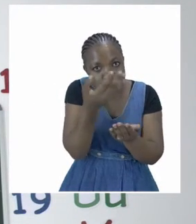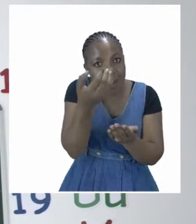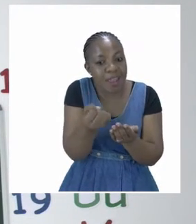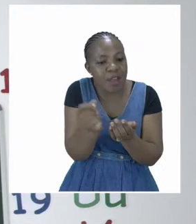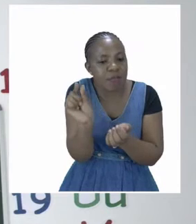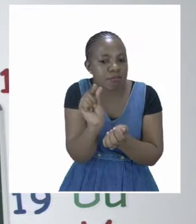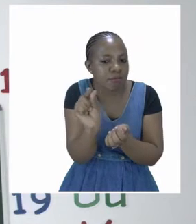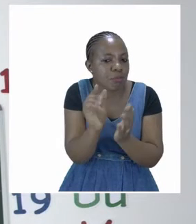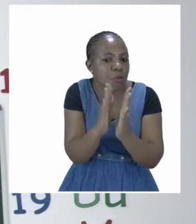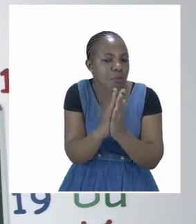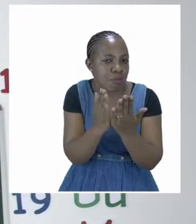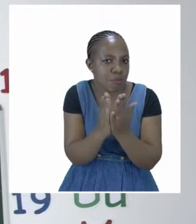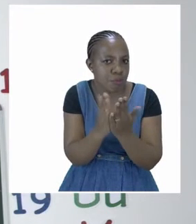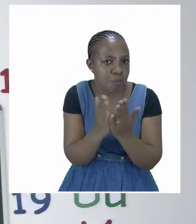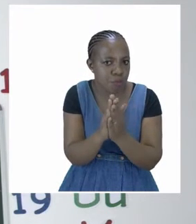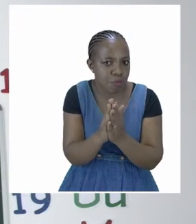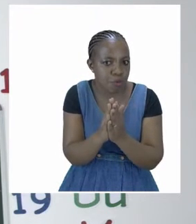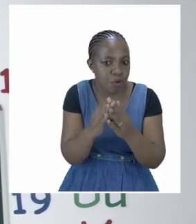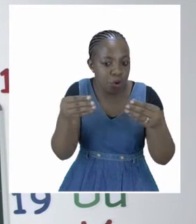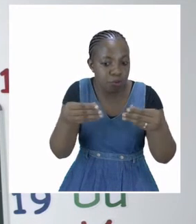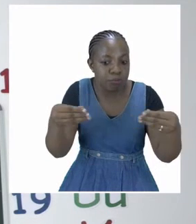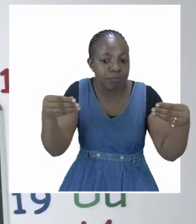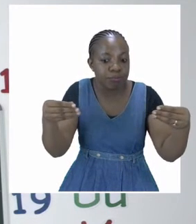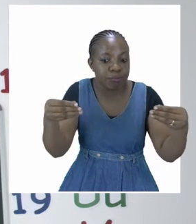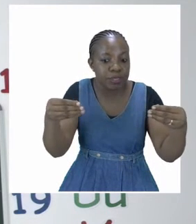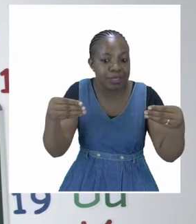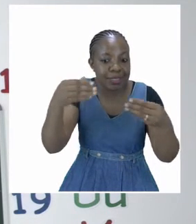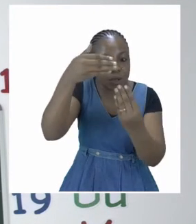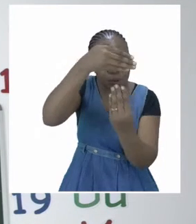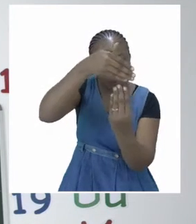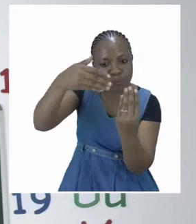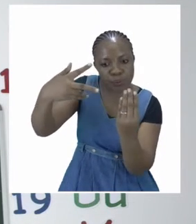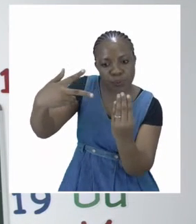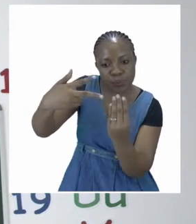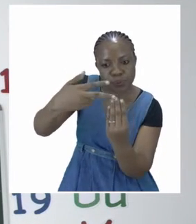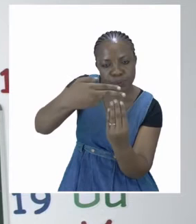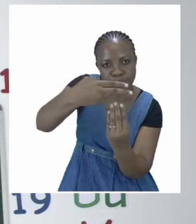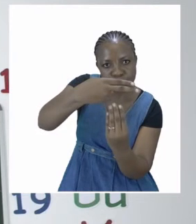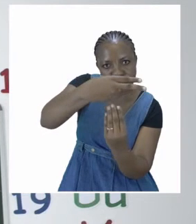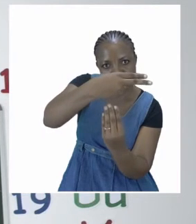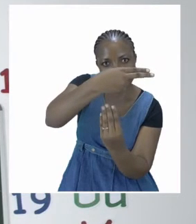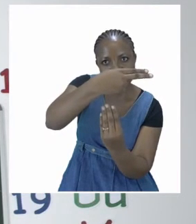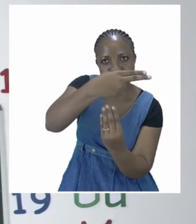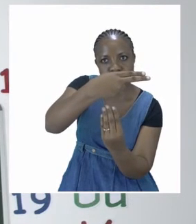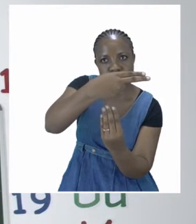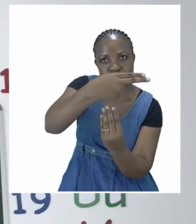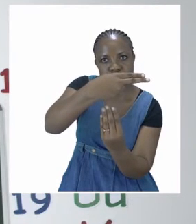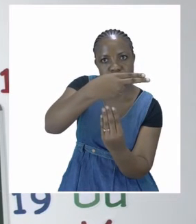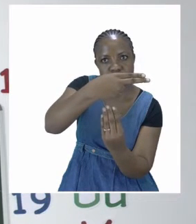lesson booklet. Please cut the top of the lesson booklet with a pair of scissors